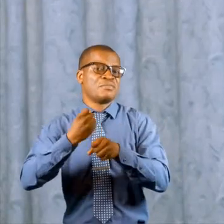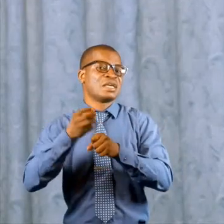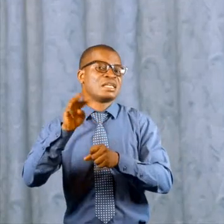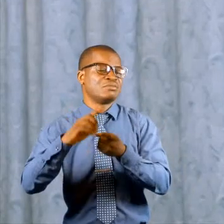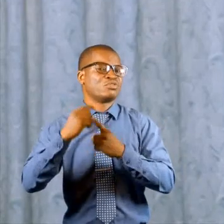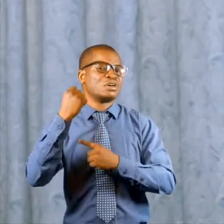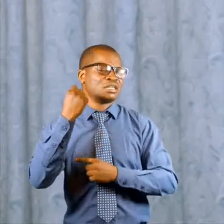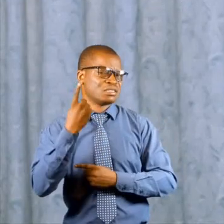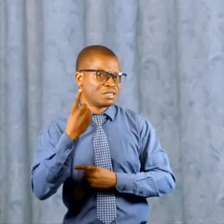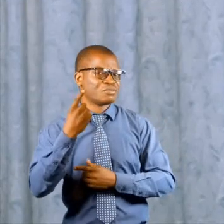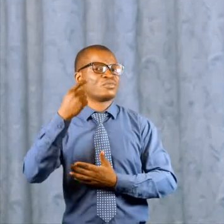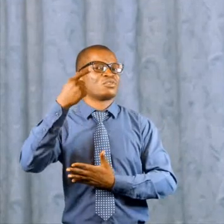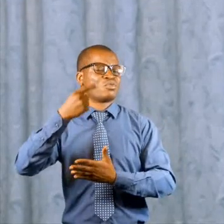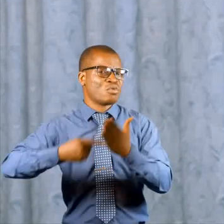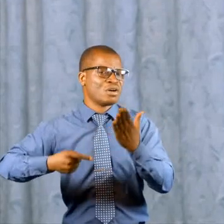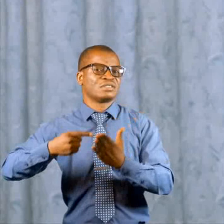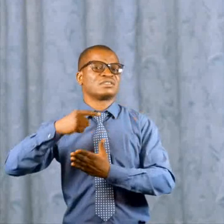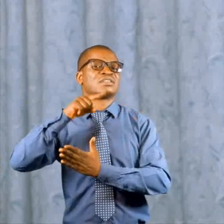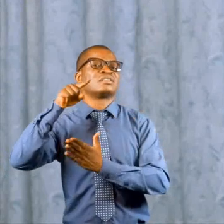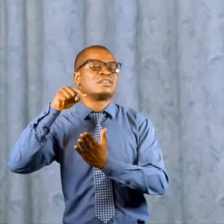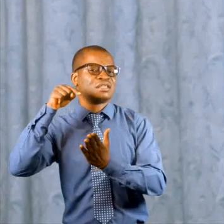making them to understand what this